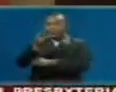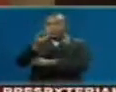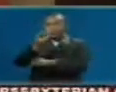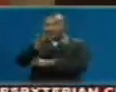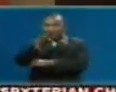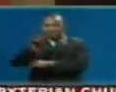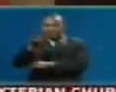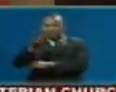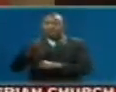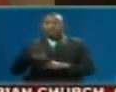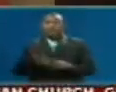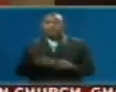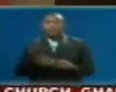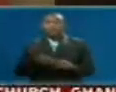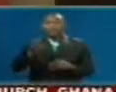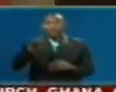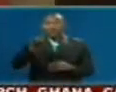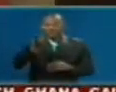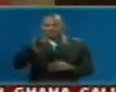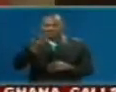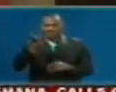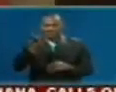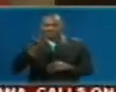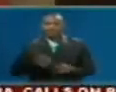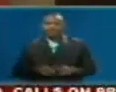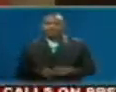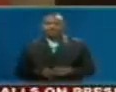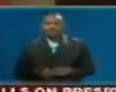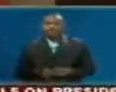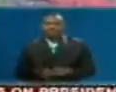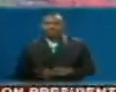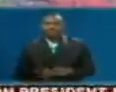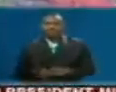being built by Polytechnologies Incorporated of China.